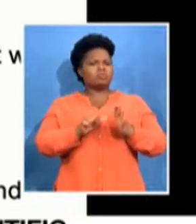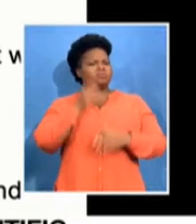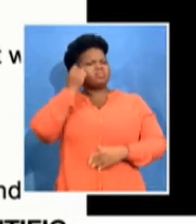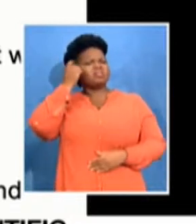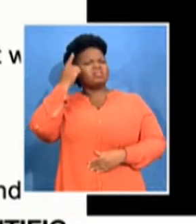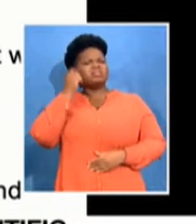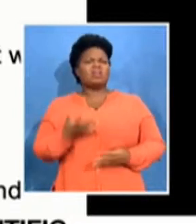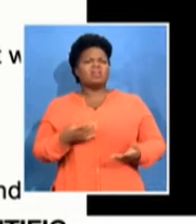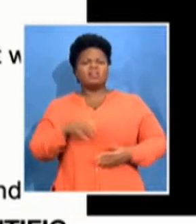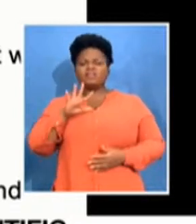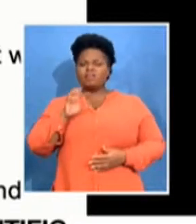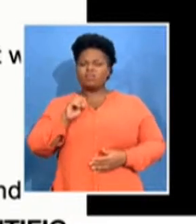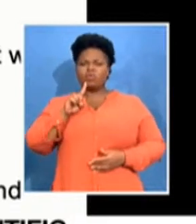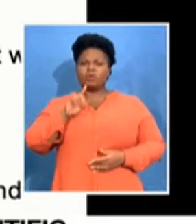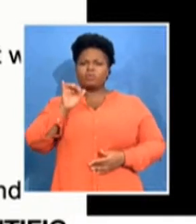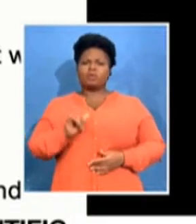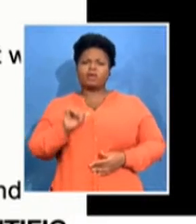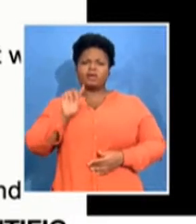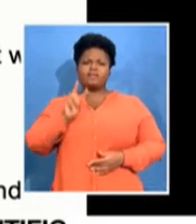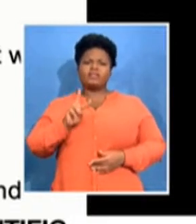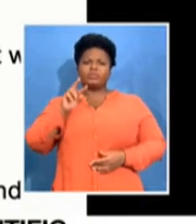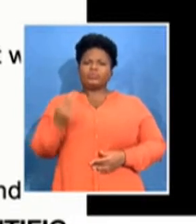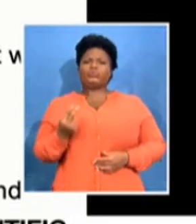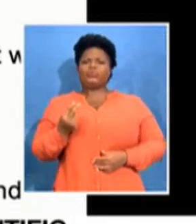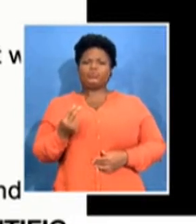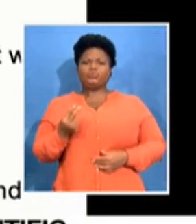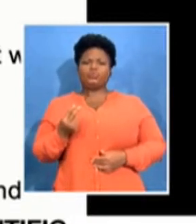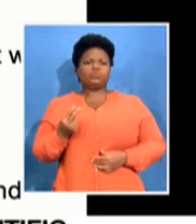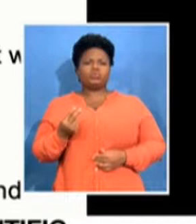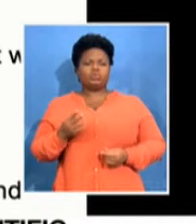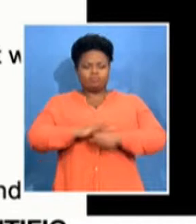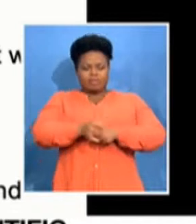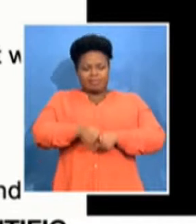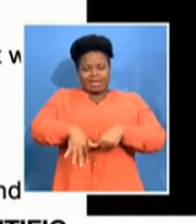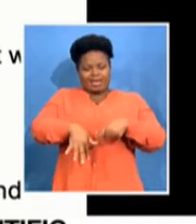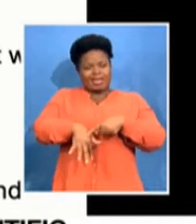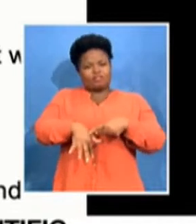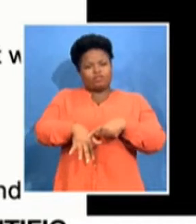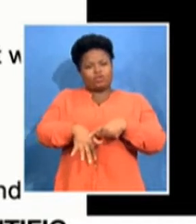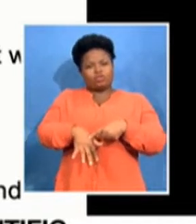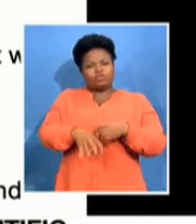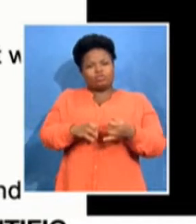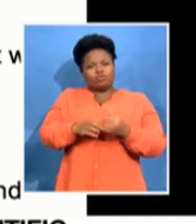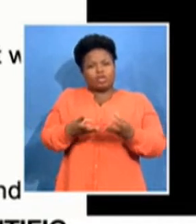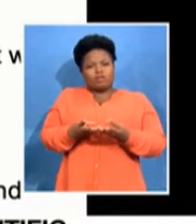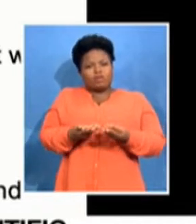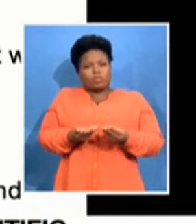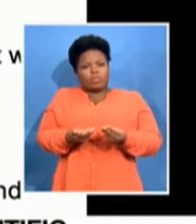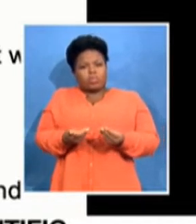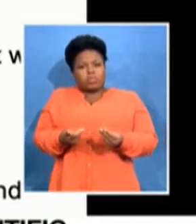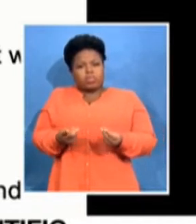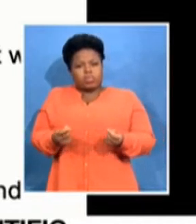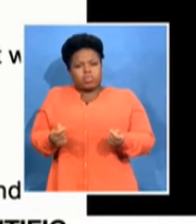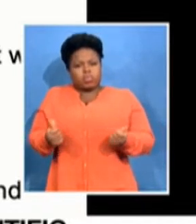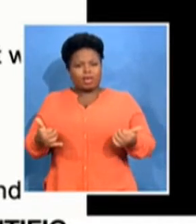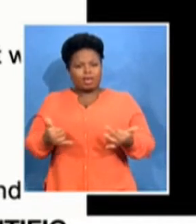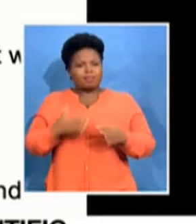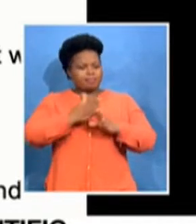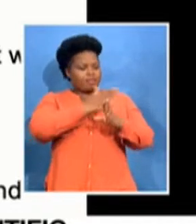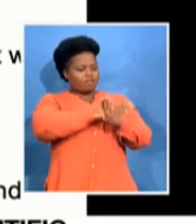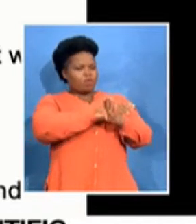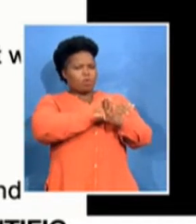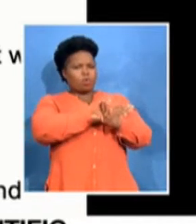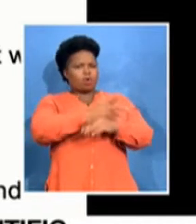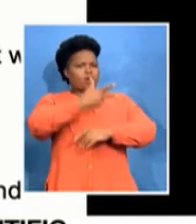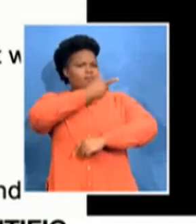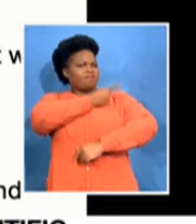501YV2 effect of neutralizing of previous virus and vaccines. That was crucial to do that quite